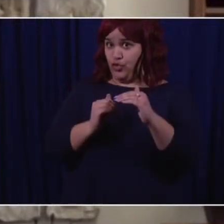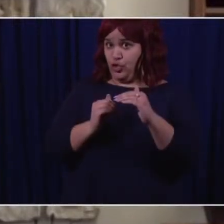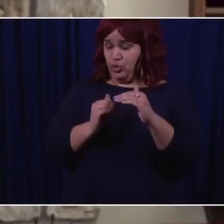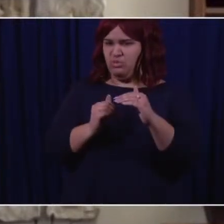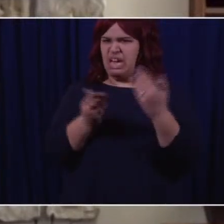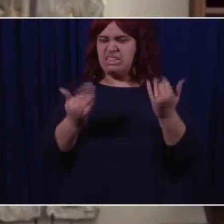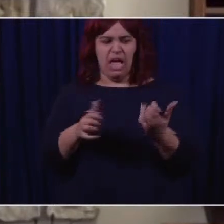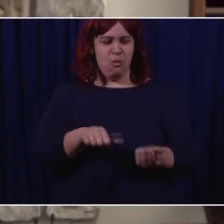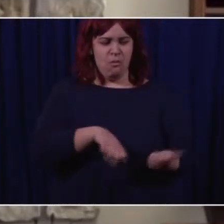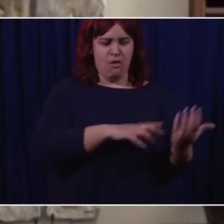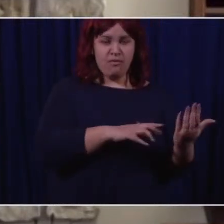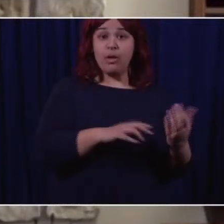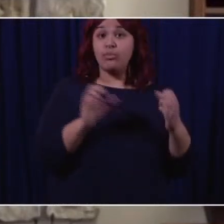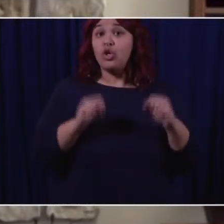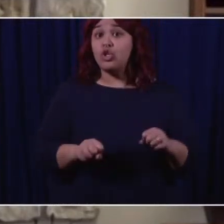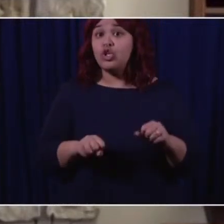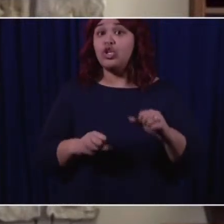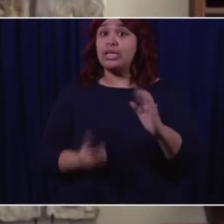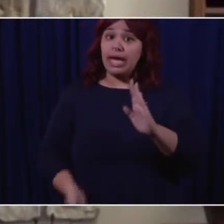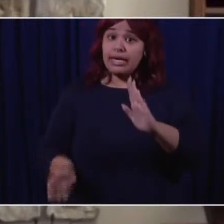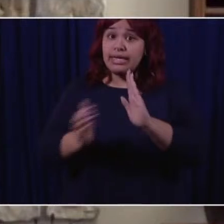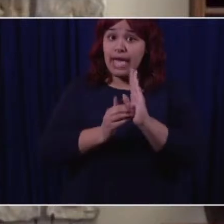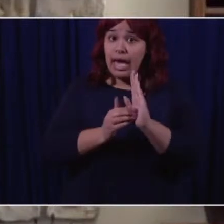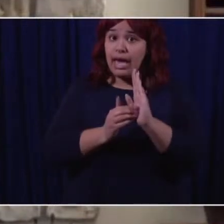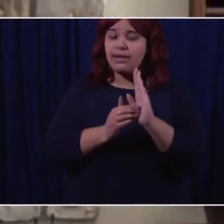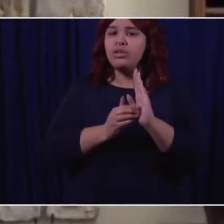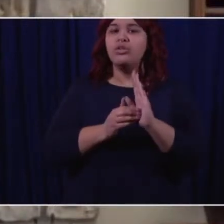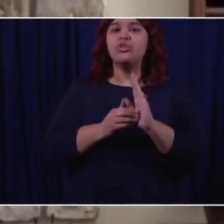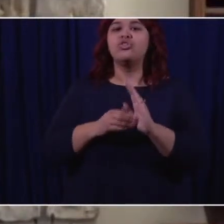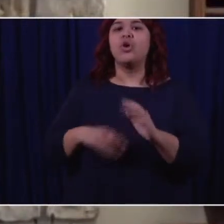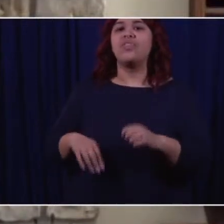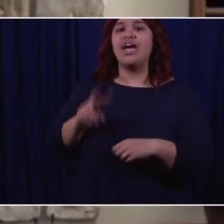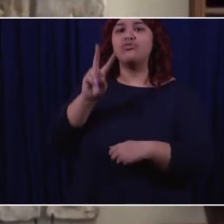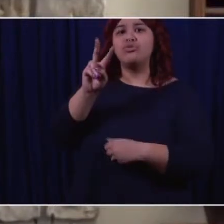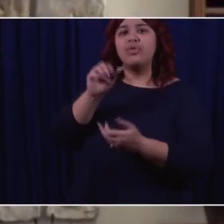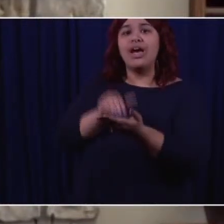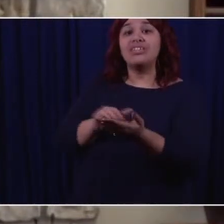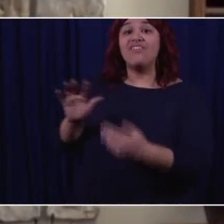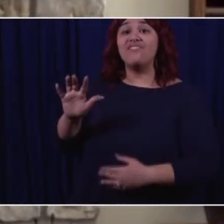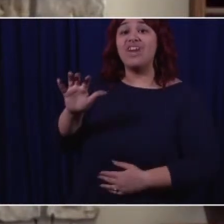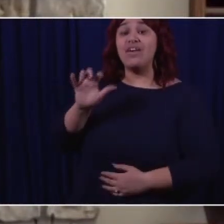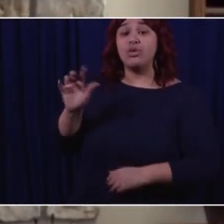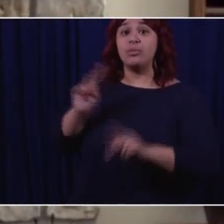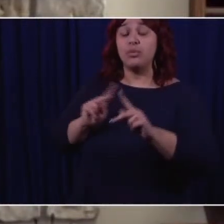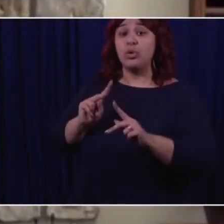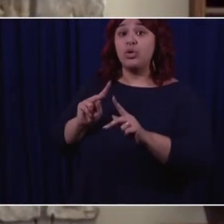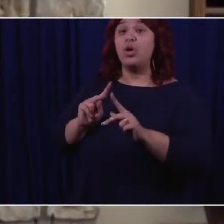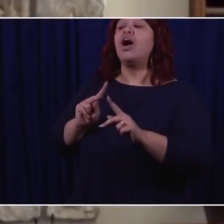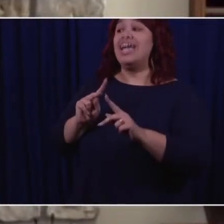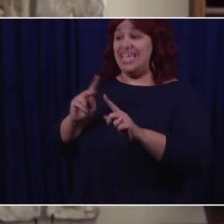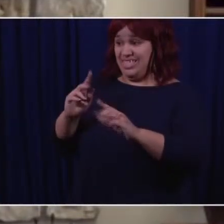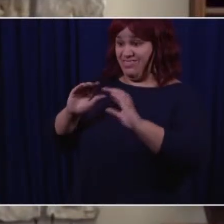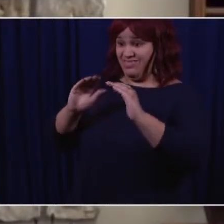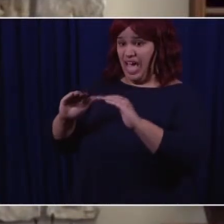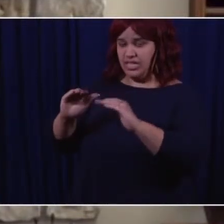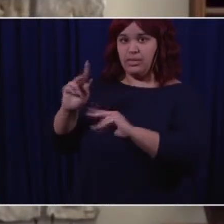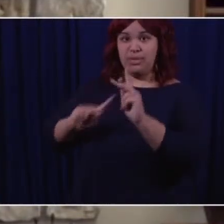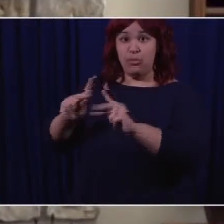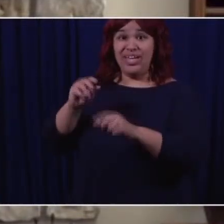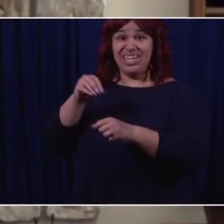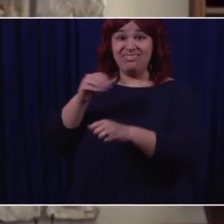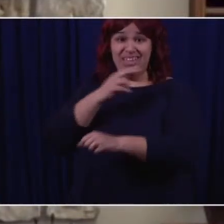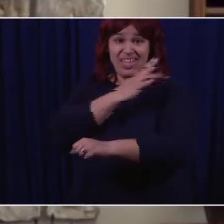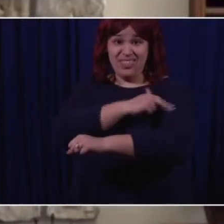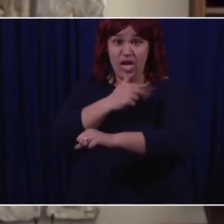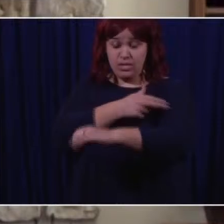you sticking with 2,500 hospitalizations for 7 days to reimpose it? Is that the threshold that bar and restaurant owners